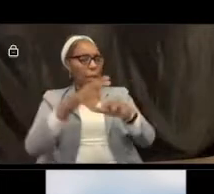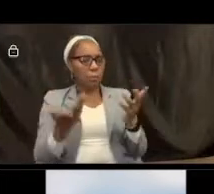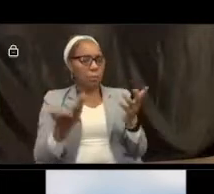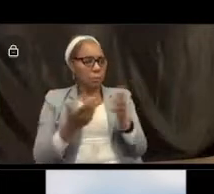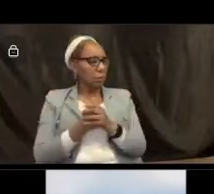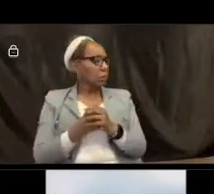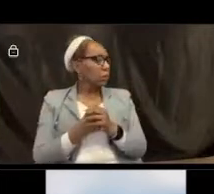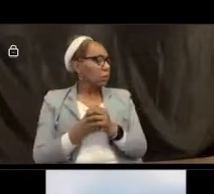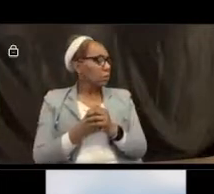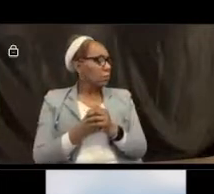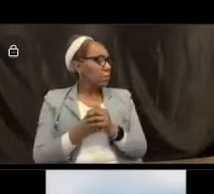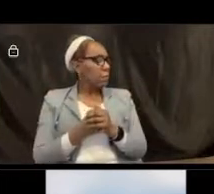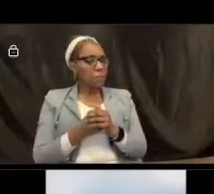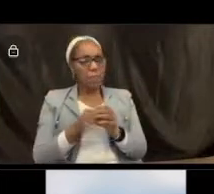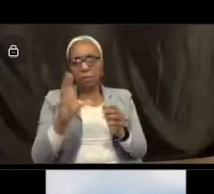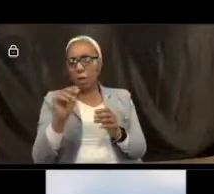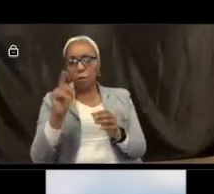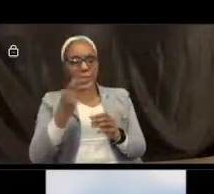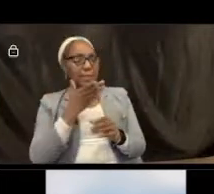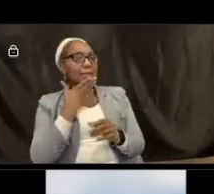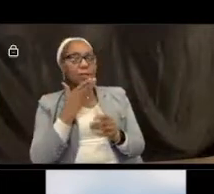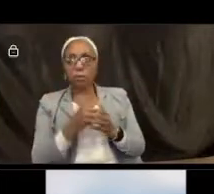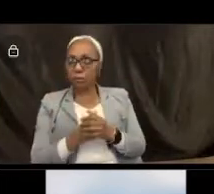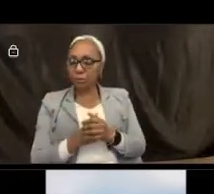no. Thank you. Ready for the motion?